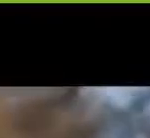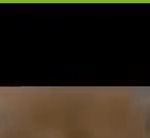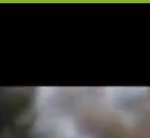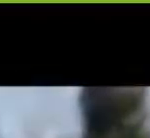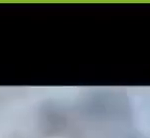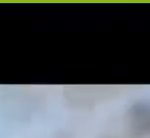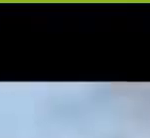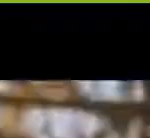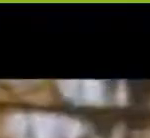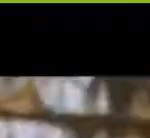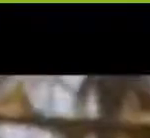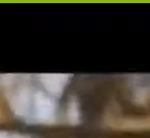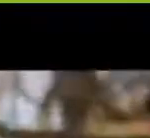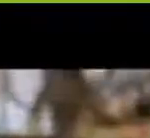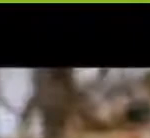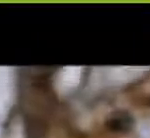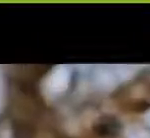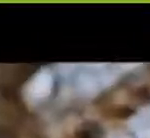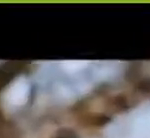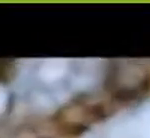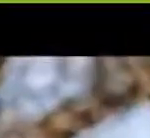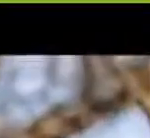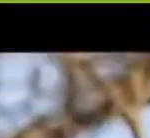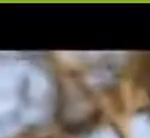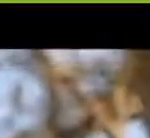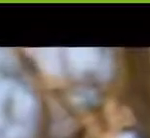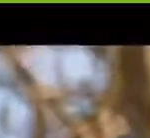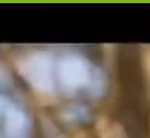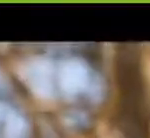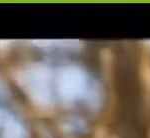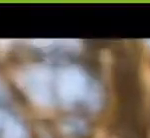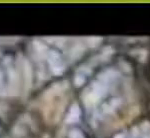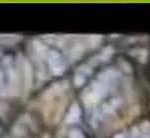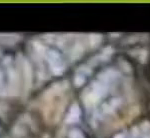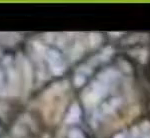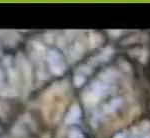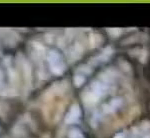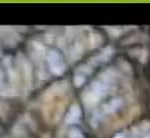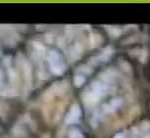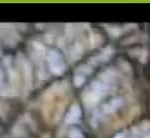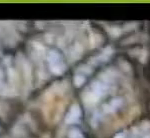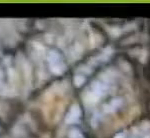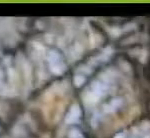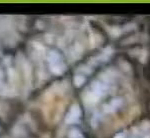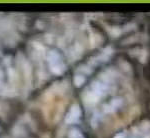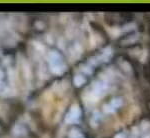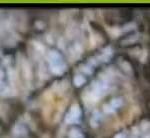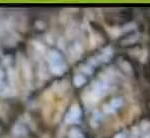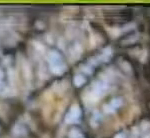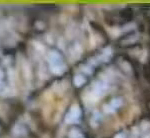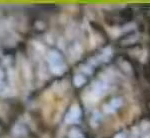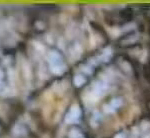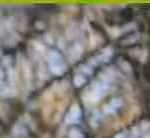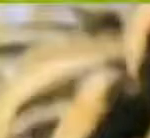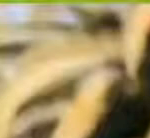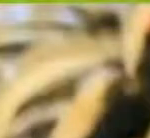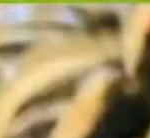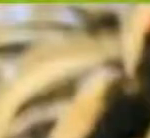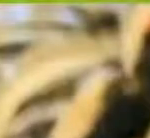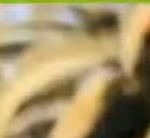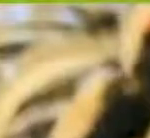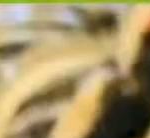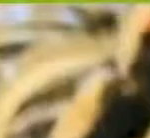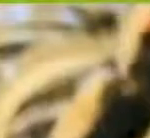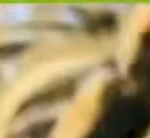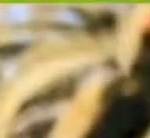power to change that. My decision to step out of my comfort zone wasn't easy, but I'll never regret taking the first step toward change. As I spoke, I